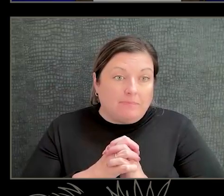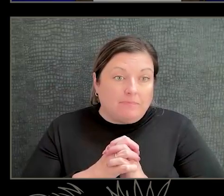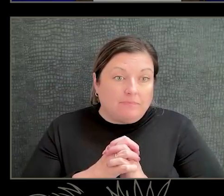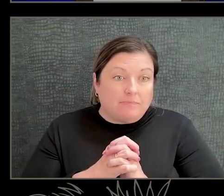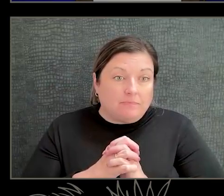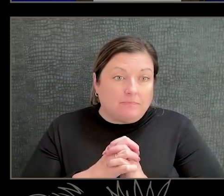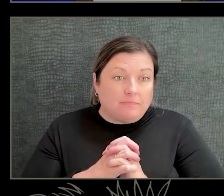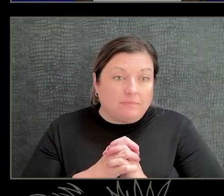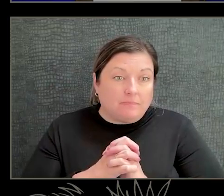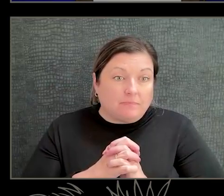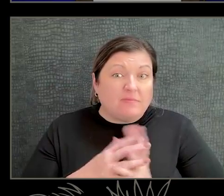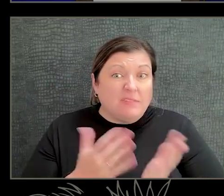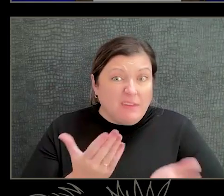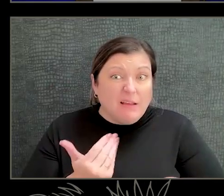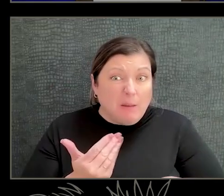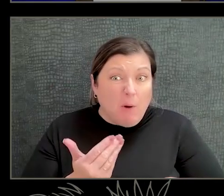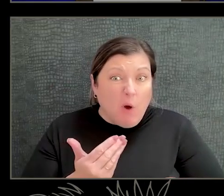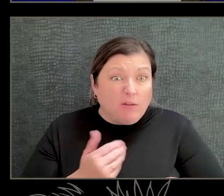come on.